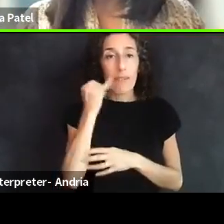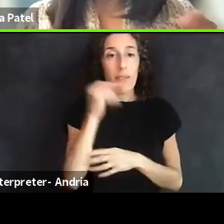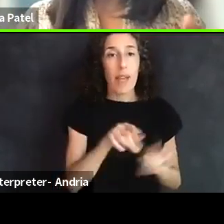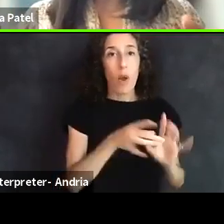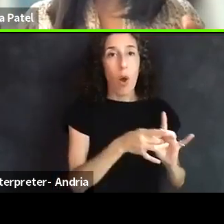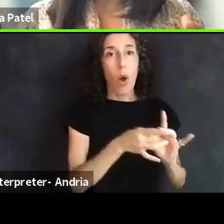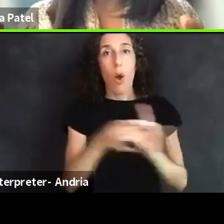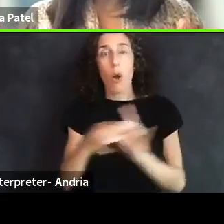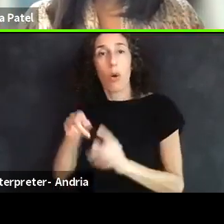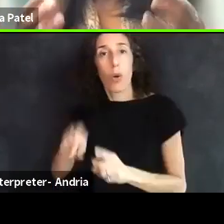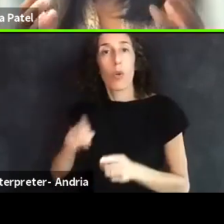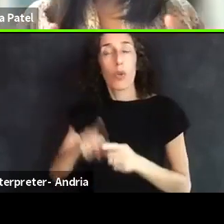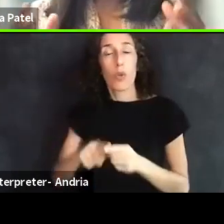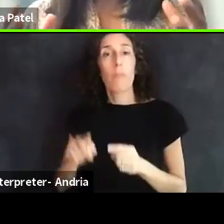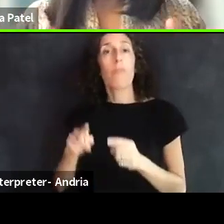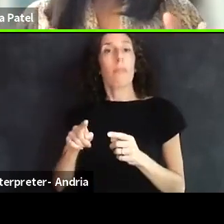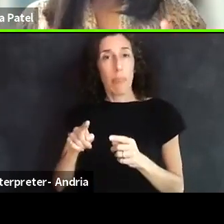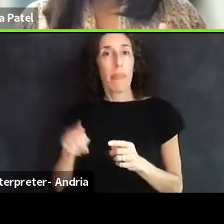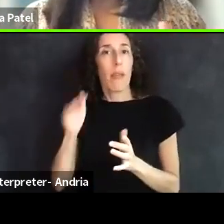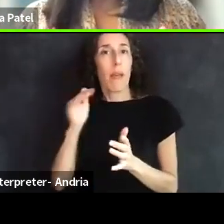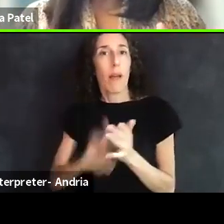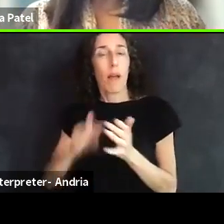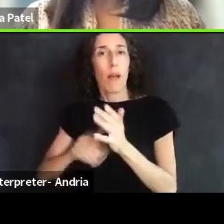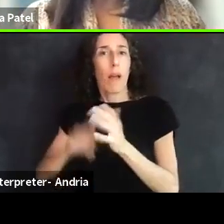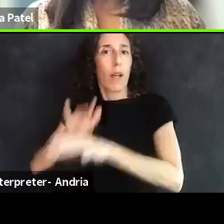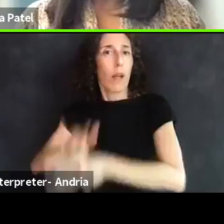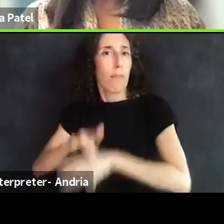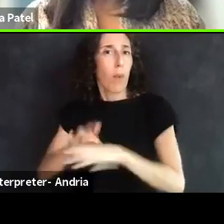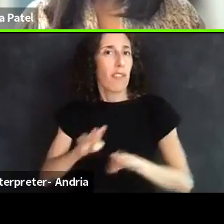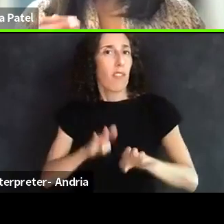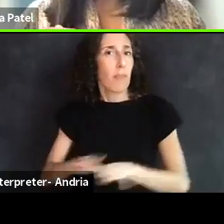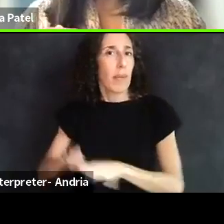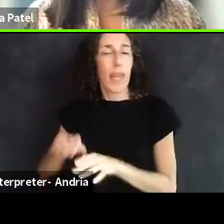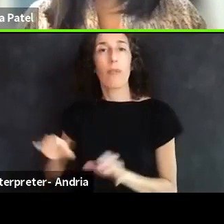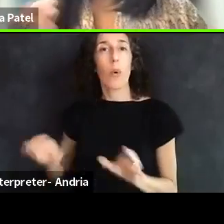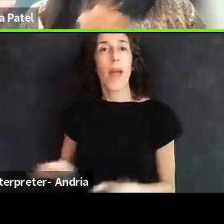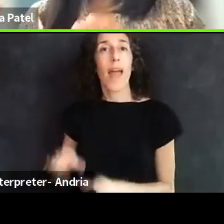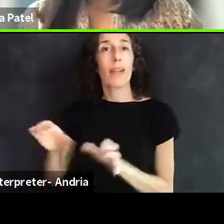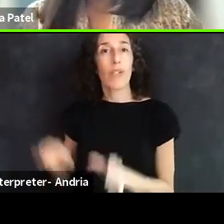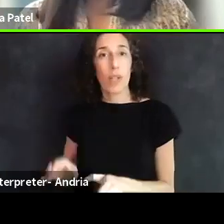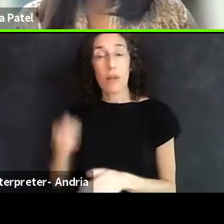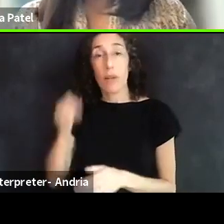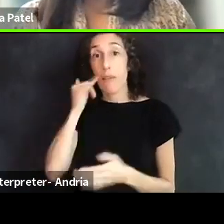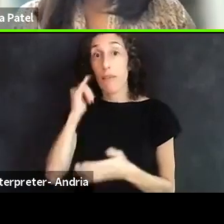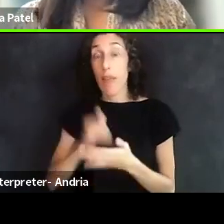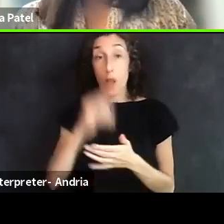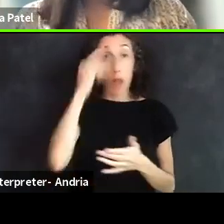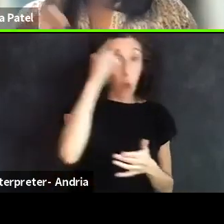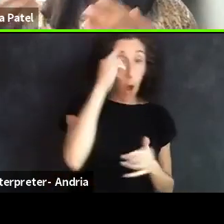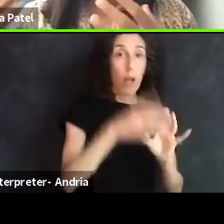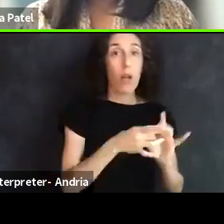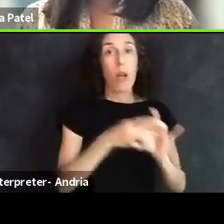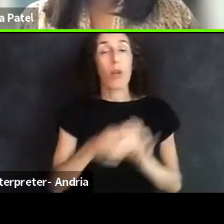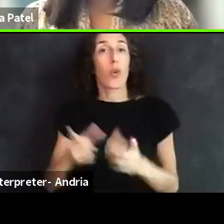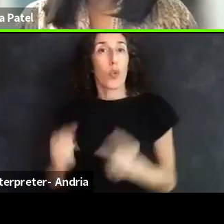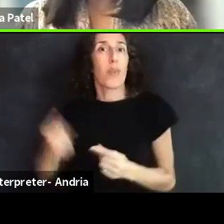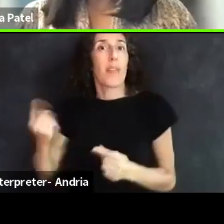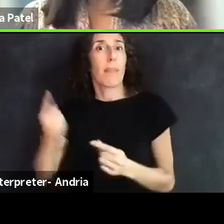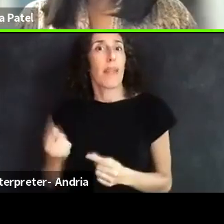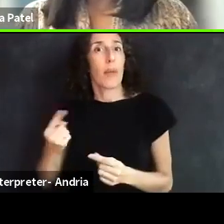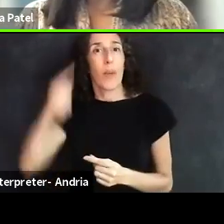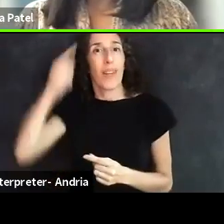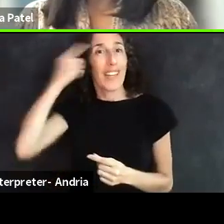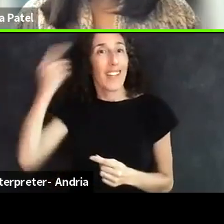observable compulsions, more than likely it's OCD. Whereas with some of the other anxiety disorders like social